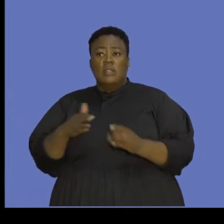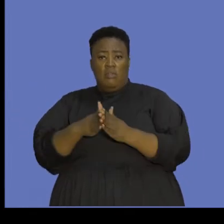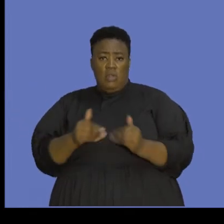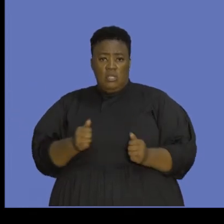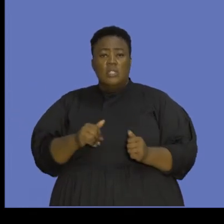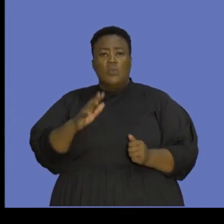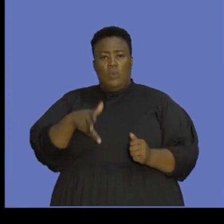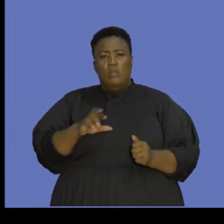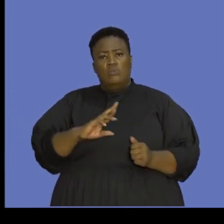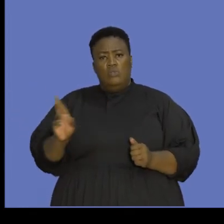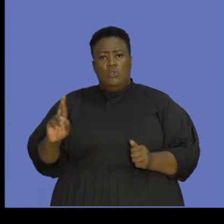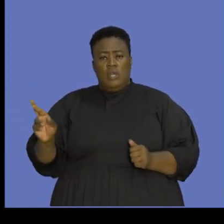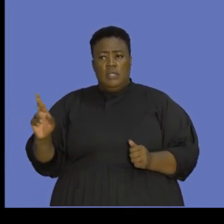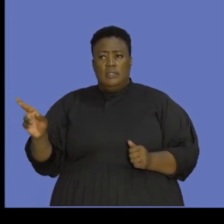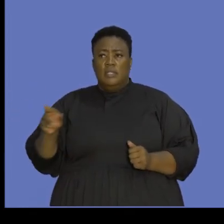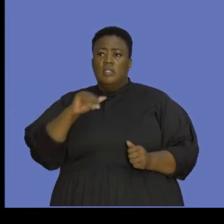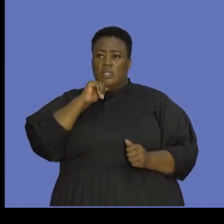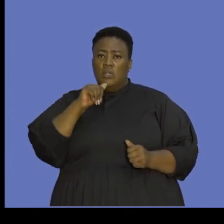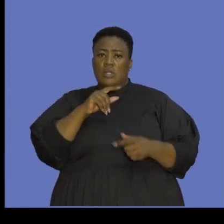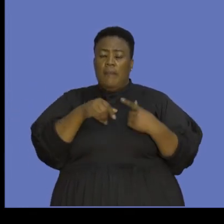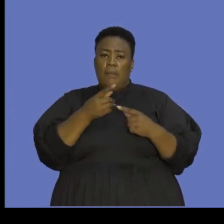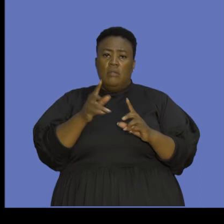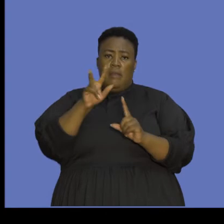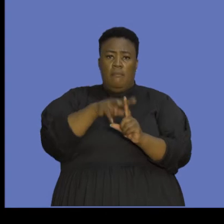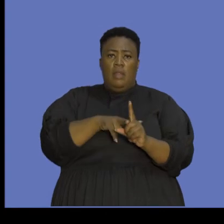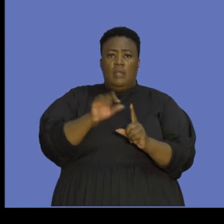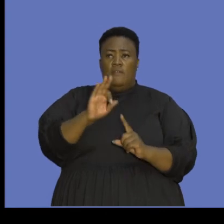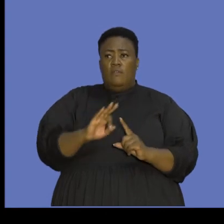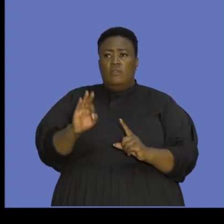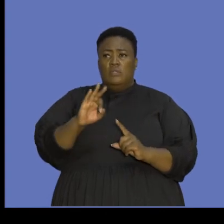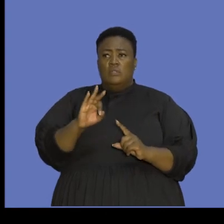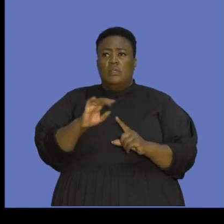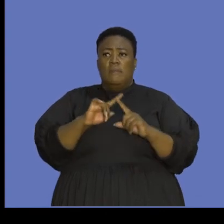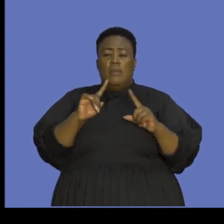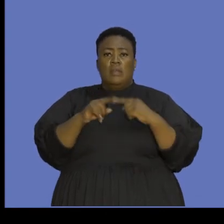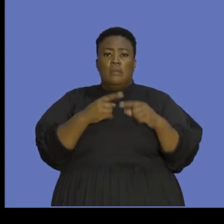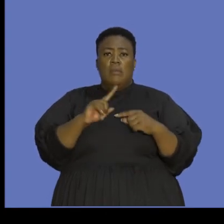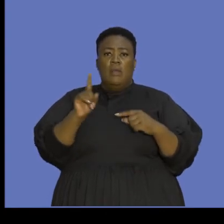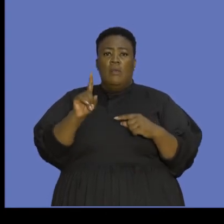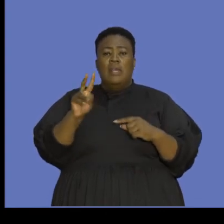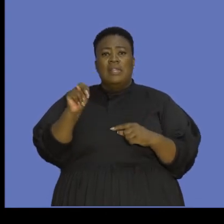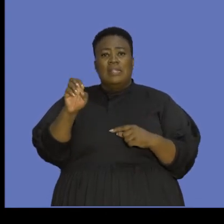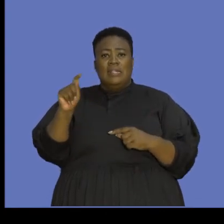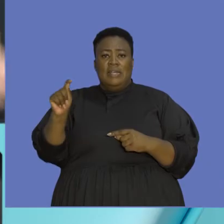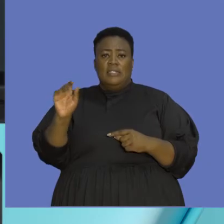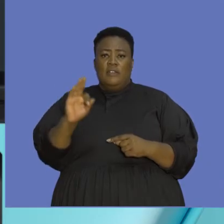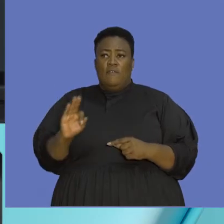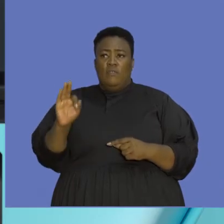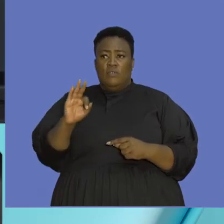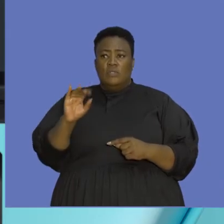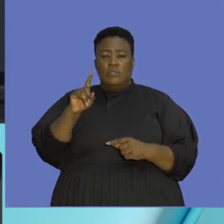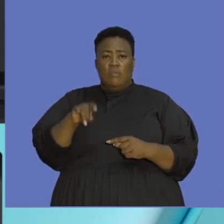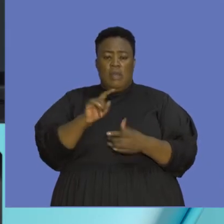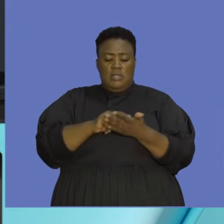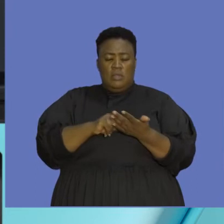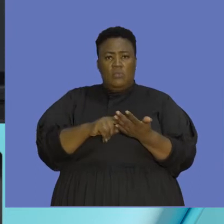is to the right. It's not about the applied force. It's about the net force. So we're going to have to work